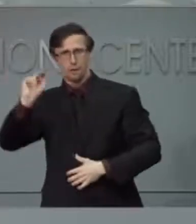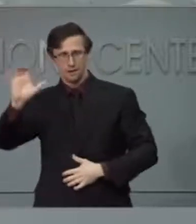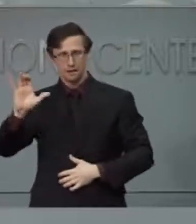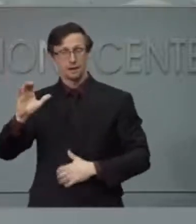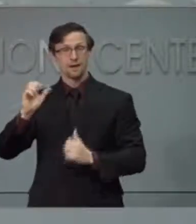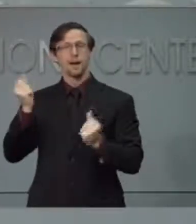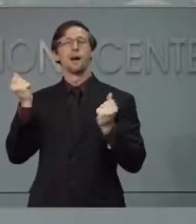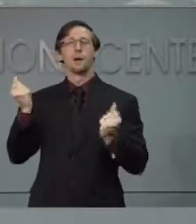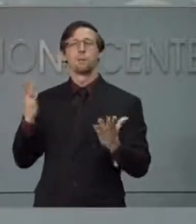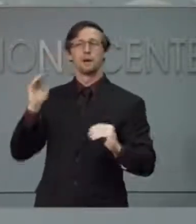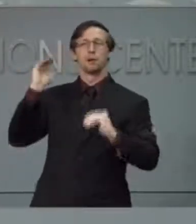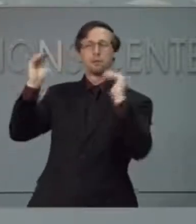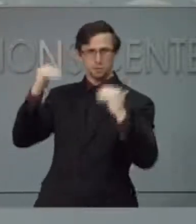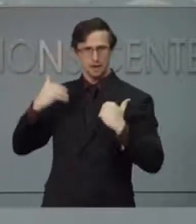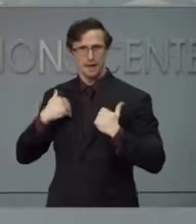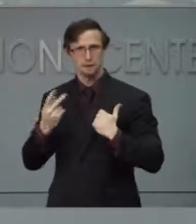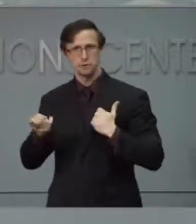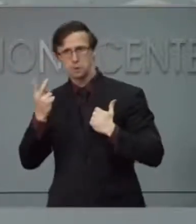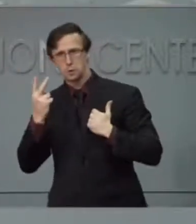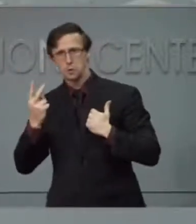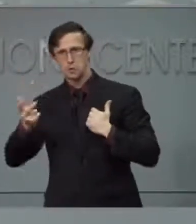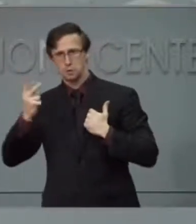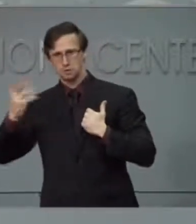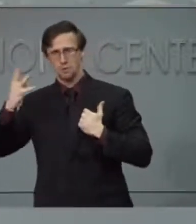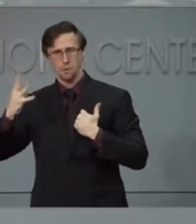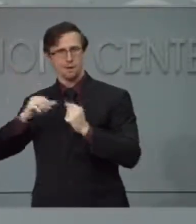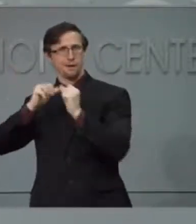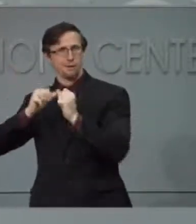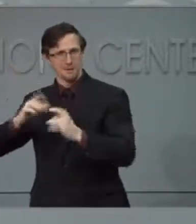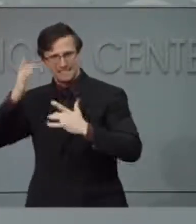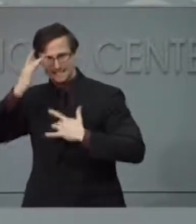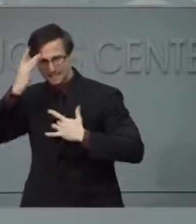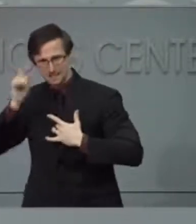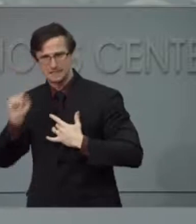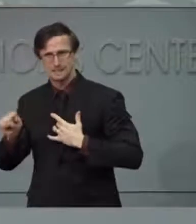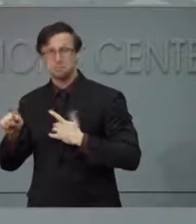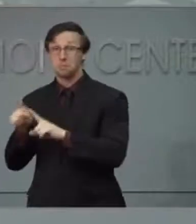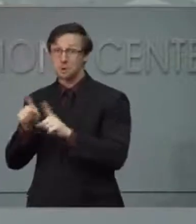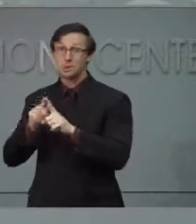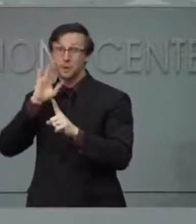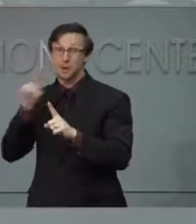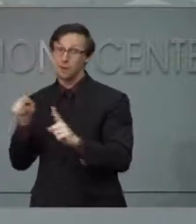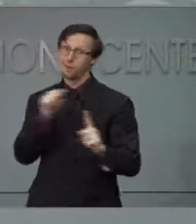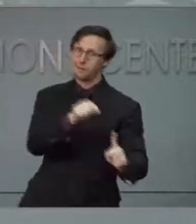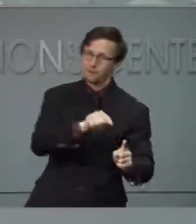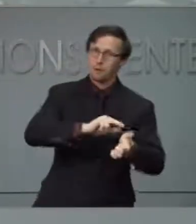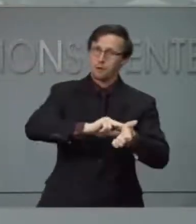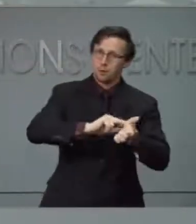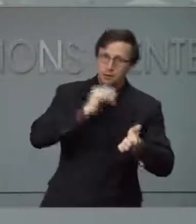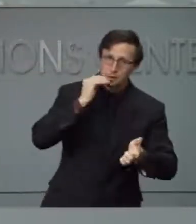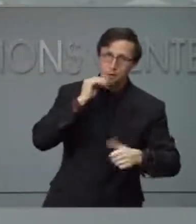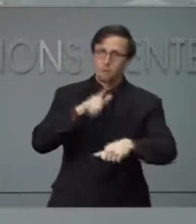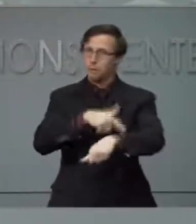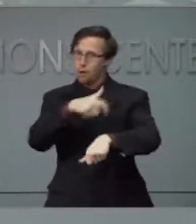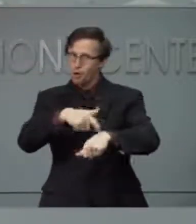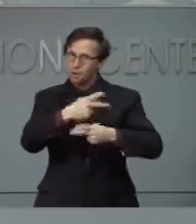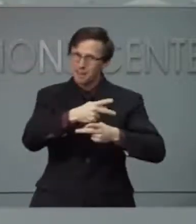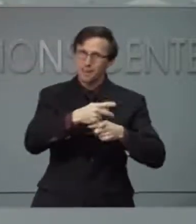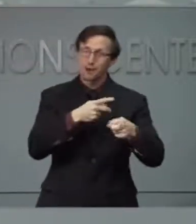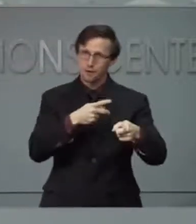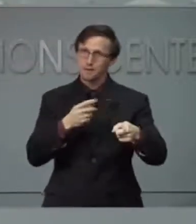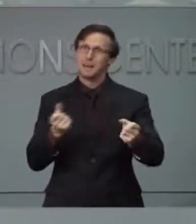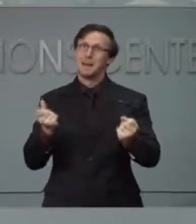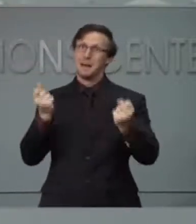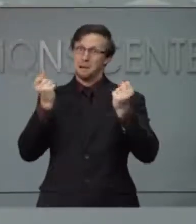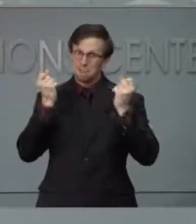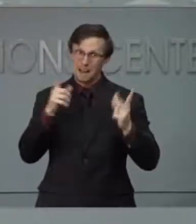certain settings where those adults are that are more risky. And so as we think about our allocation and the work we